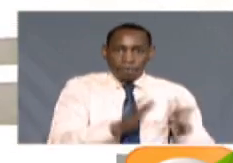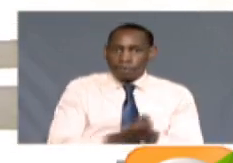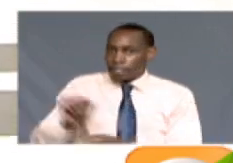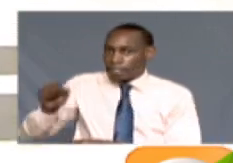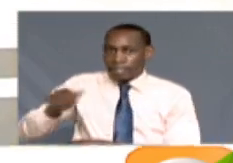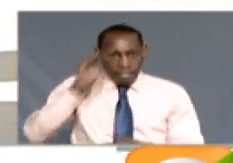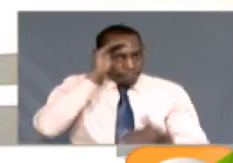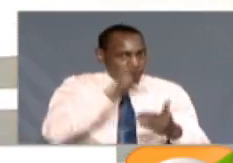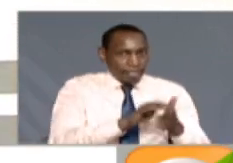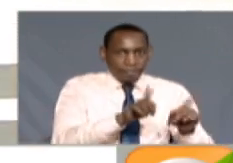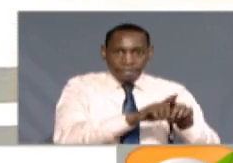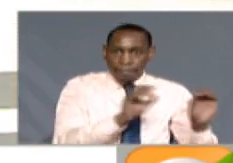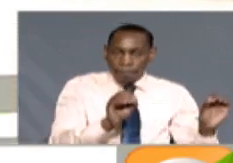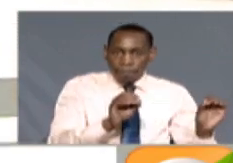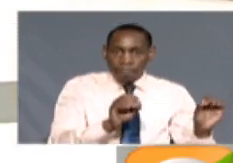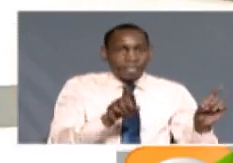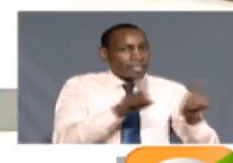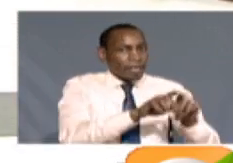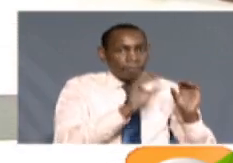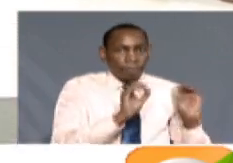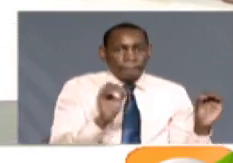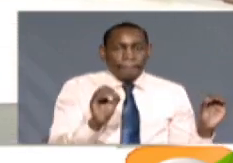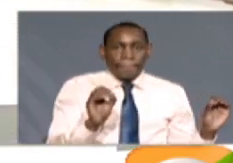don't believe it is. Yes, like it that. Is. It isn't.